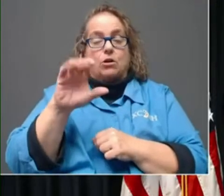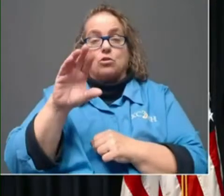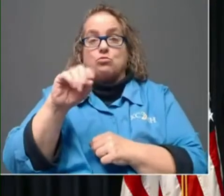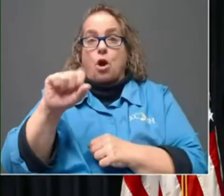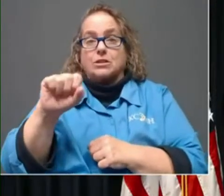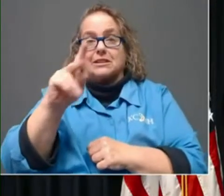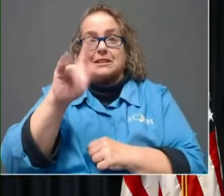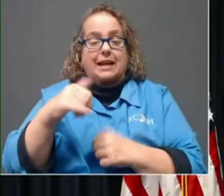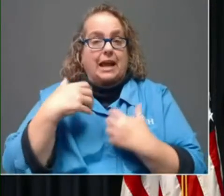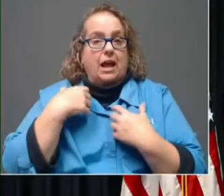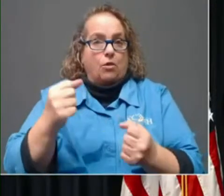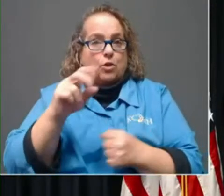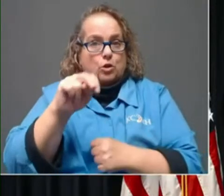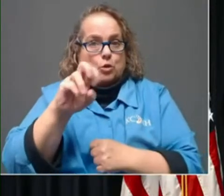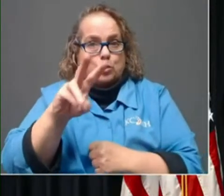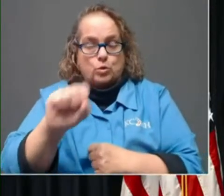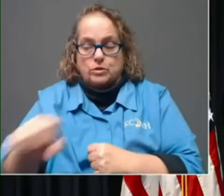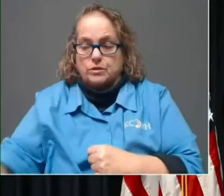News.